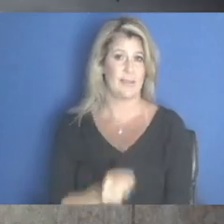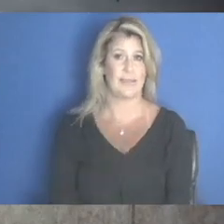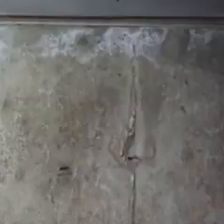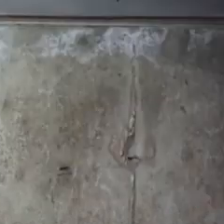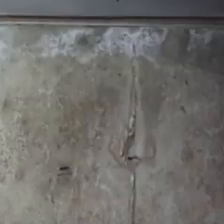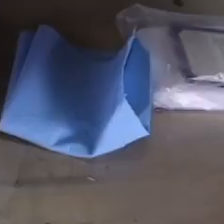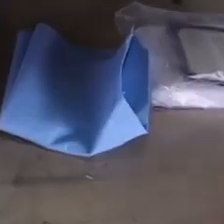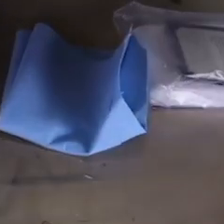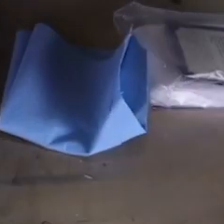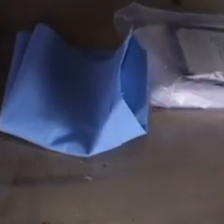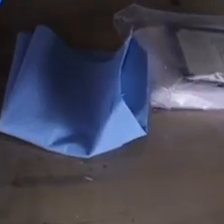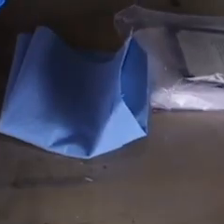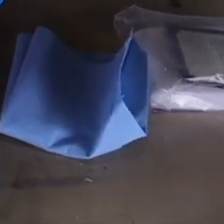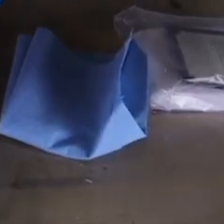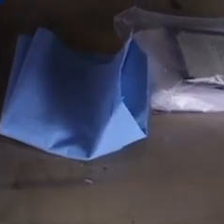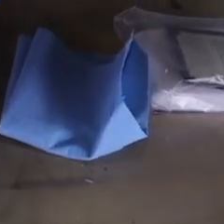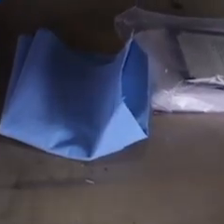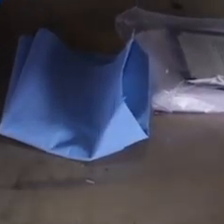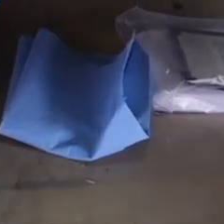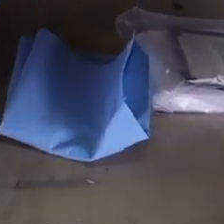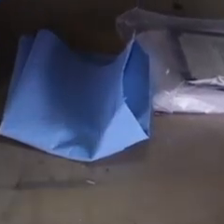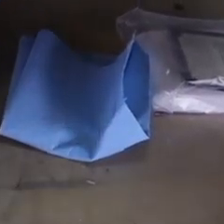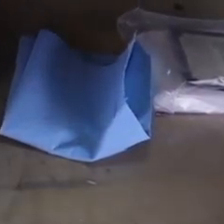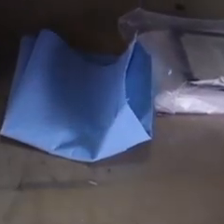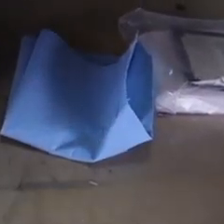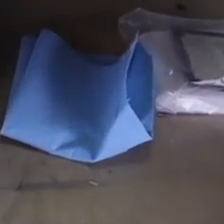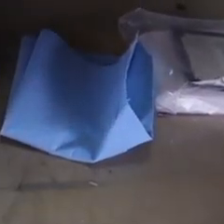how I apply it.